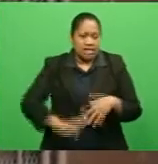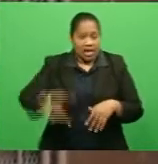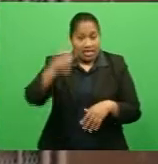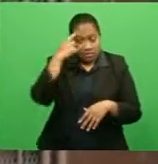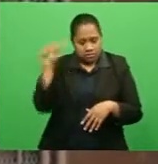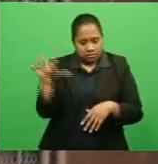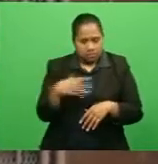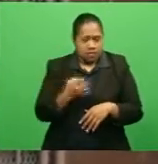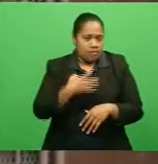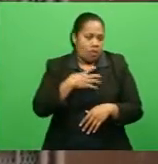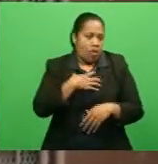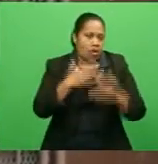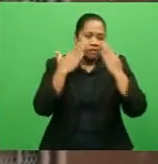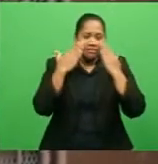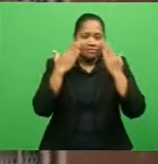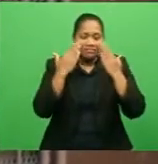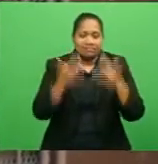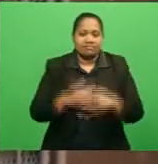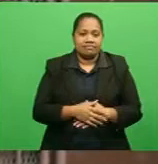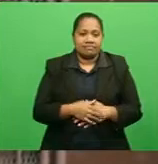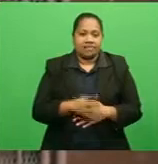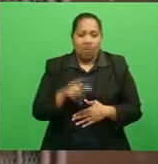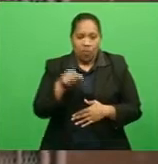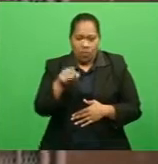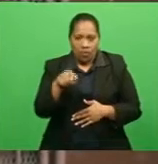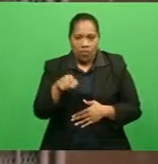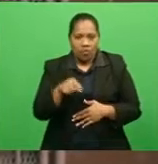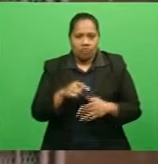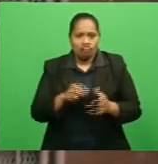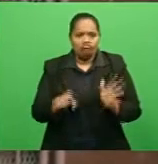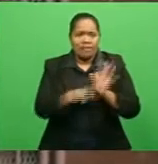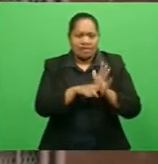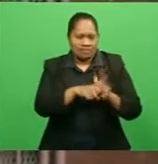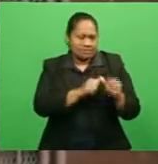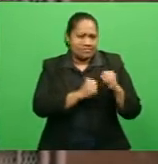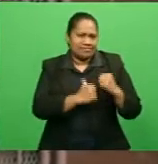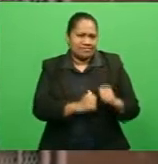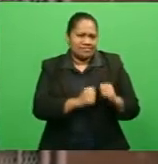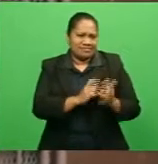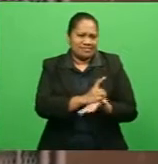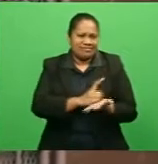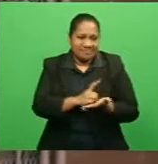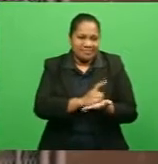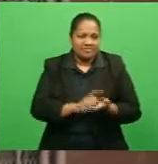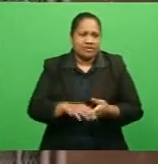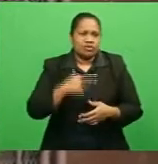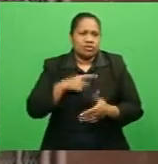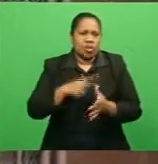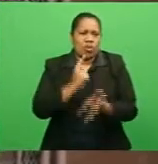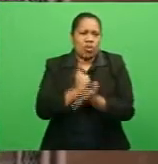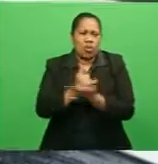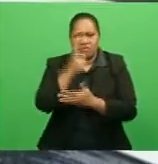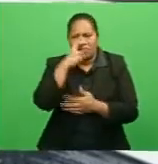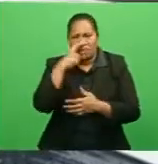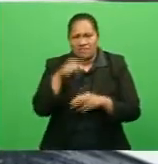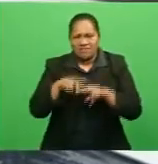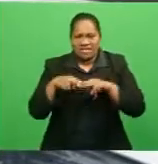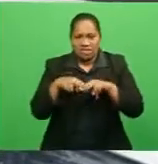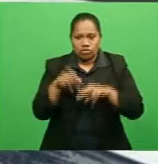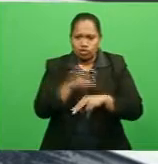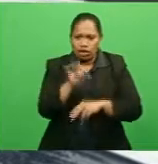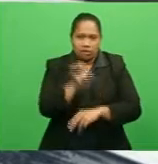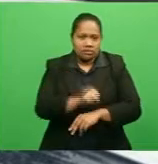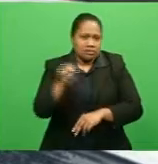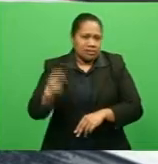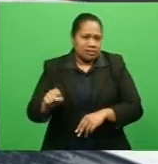awareness relates to rheumatic heart disease, because there's a lot of people in Fiji that are not taking it seriously. Yes, I think